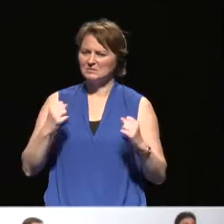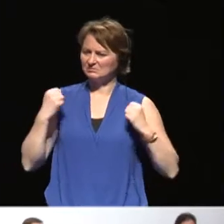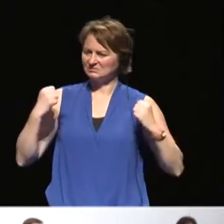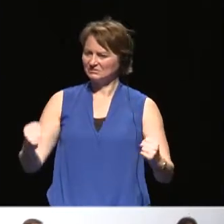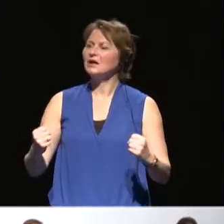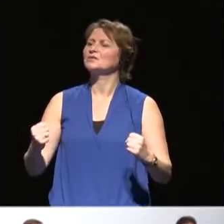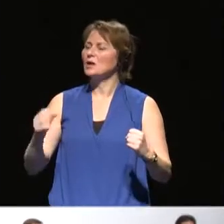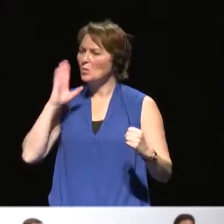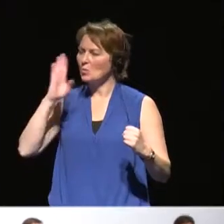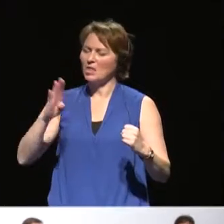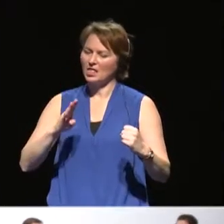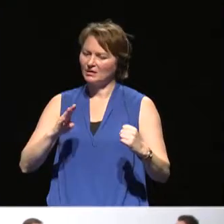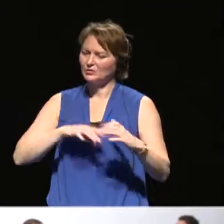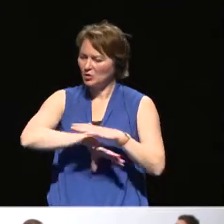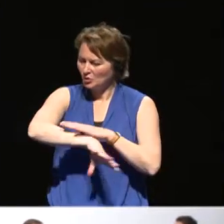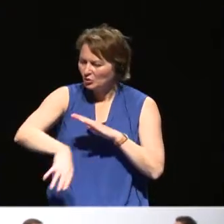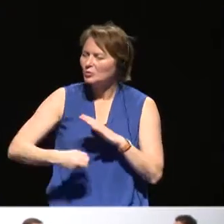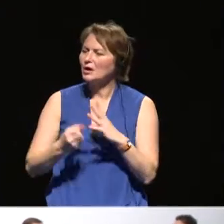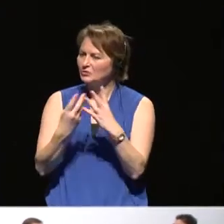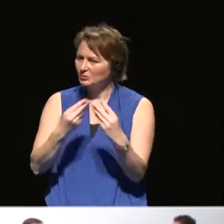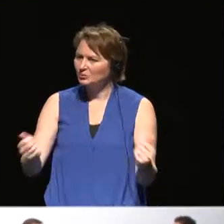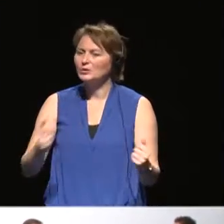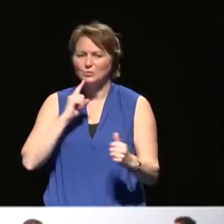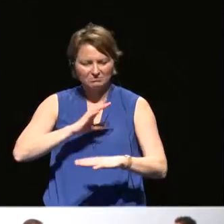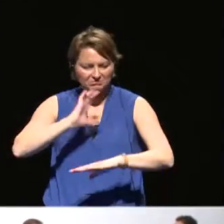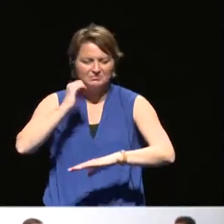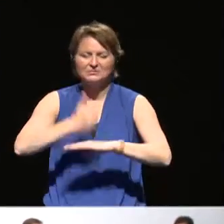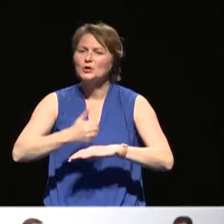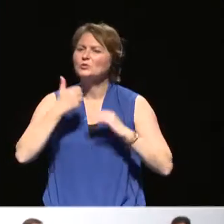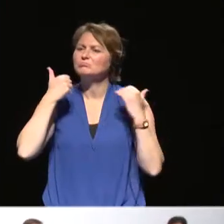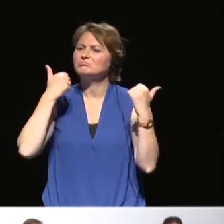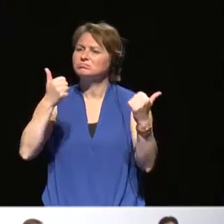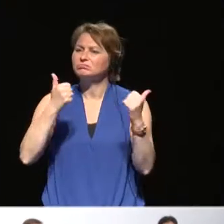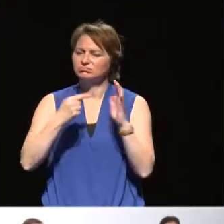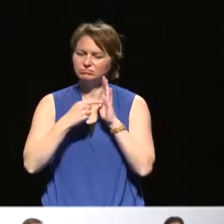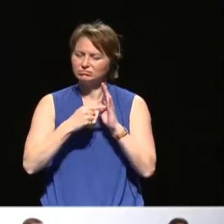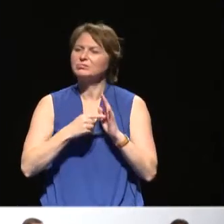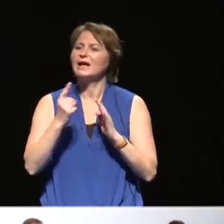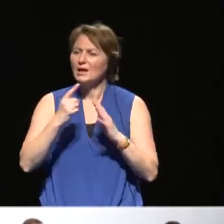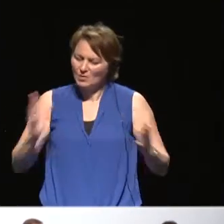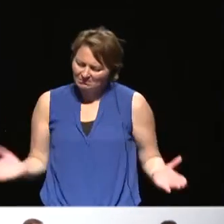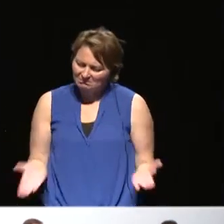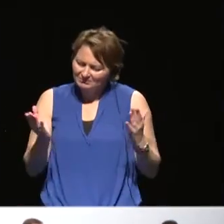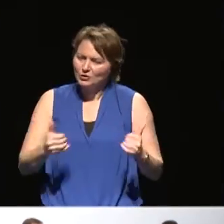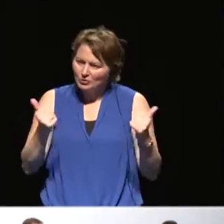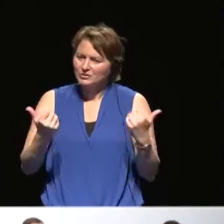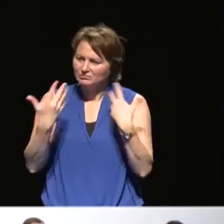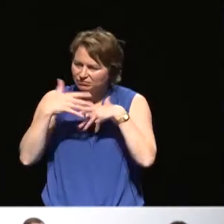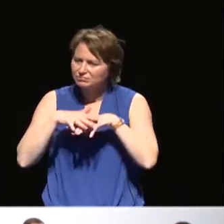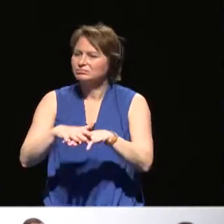against corruption. So we need to establish these good practices and encourage the application of these good practices. Thank